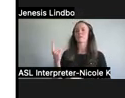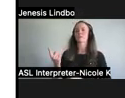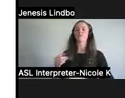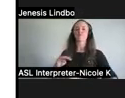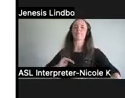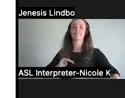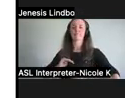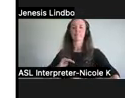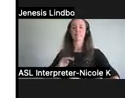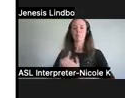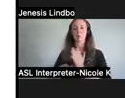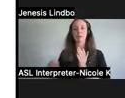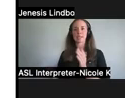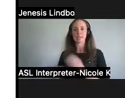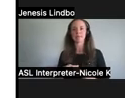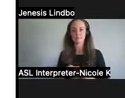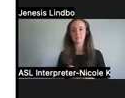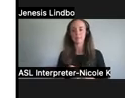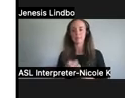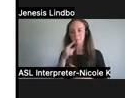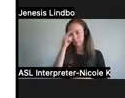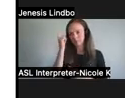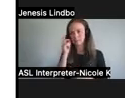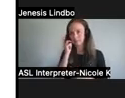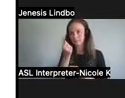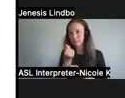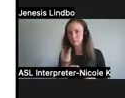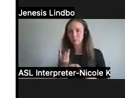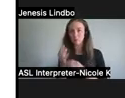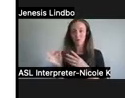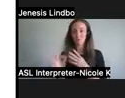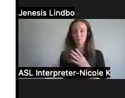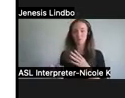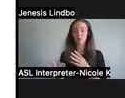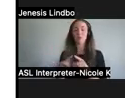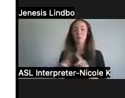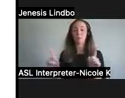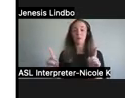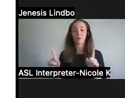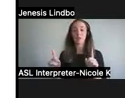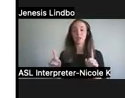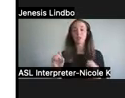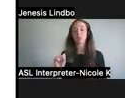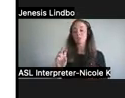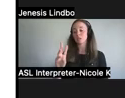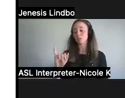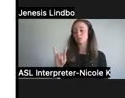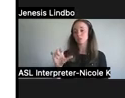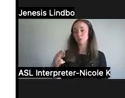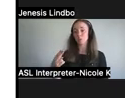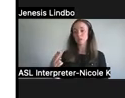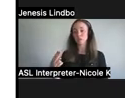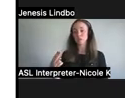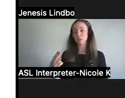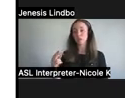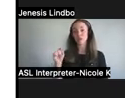the user's needs because there's not as many options available. However, the adaptive switches that work with the Hori Flex are the same as those